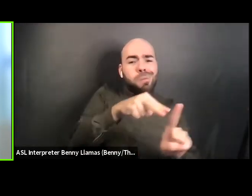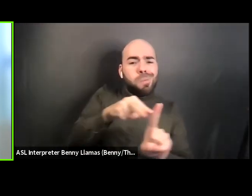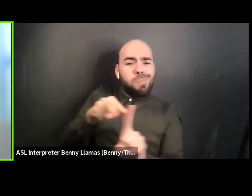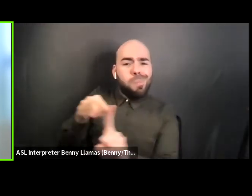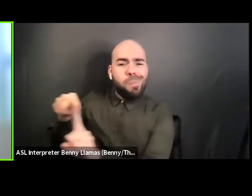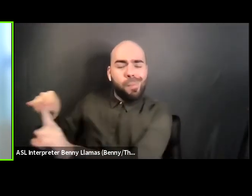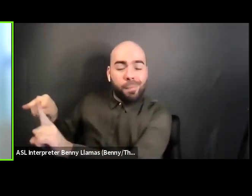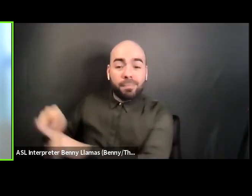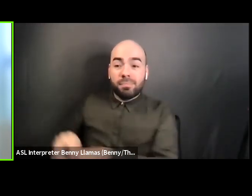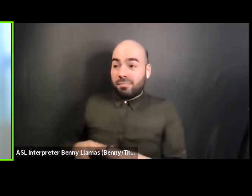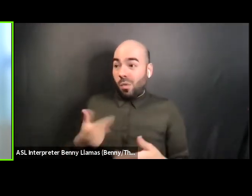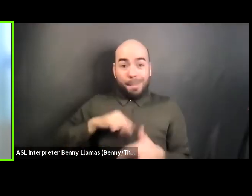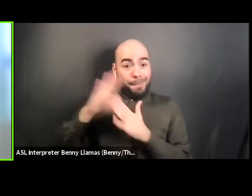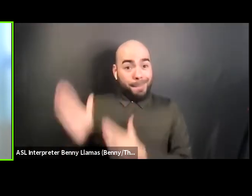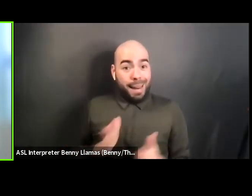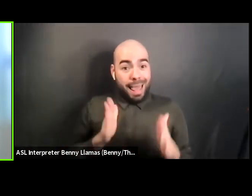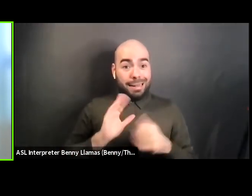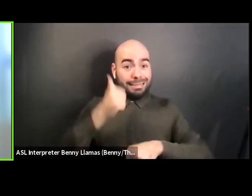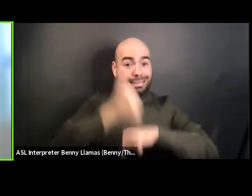just happened.